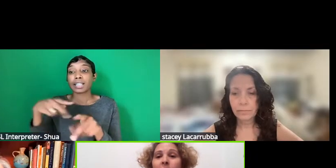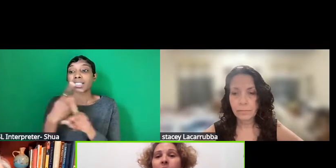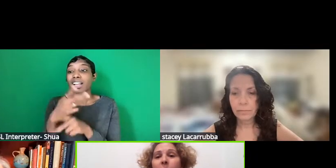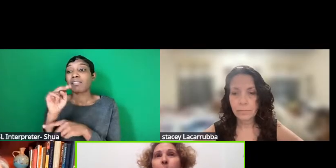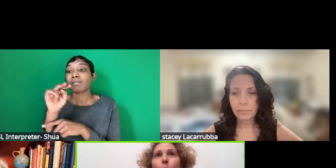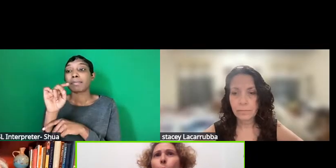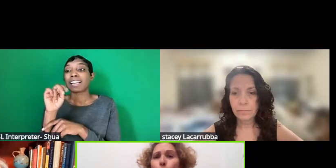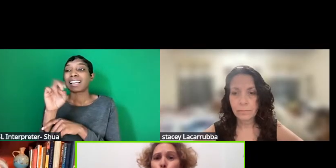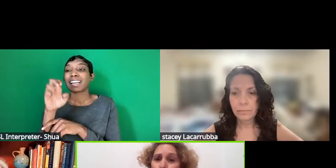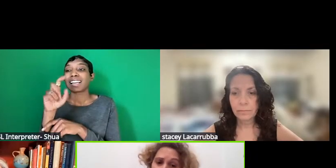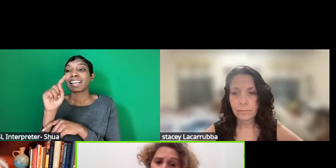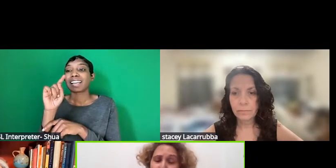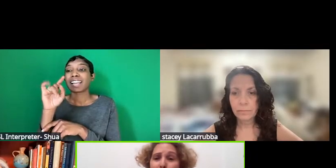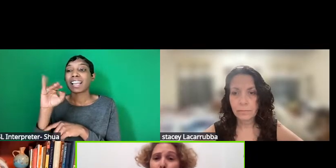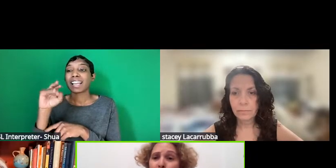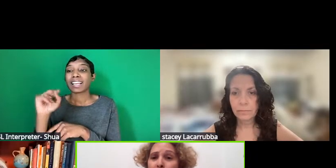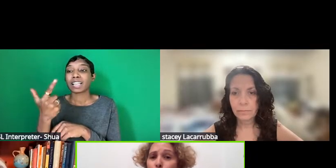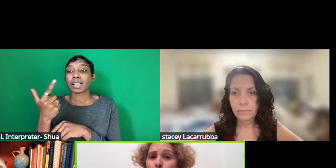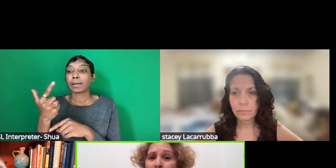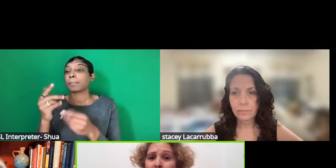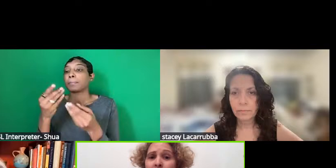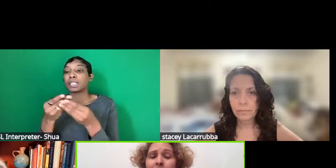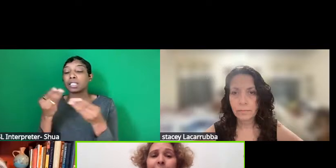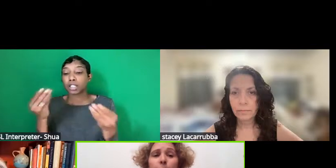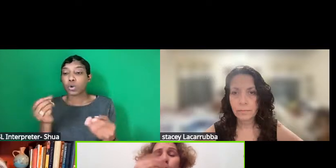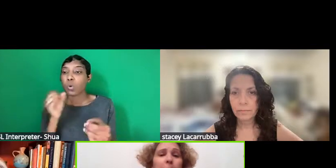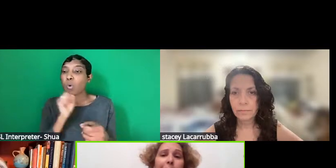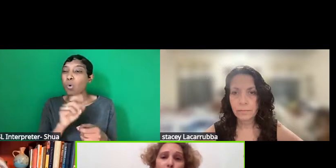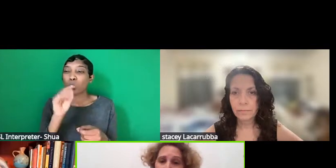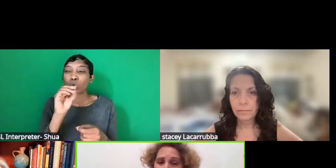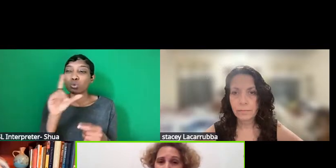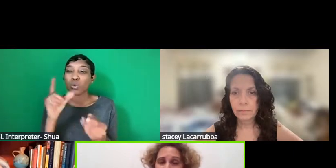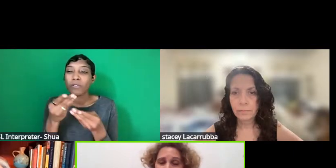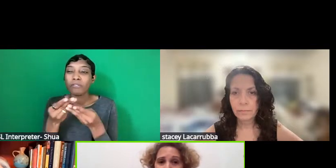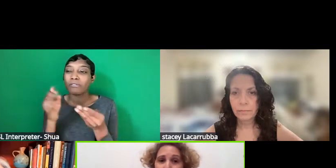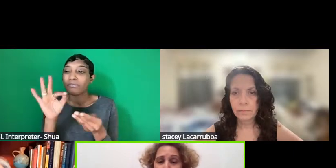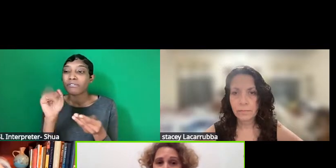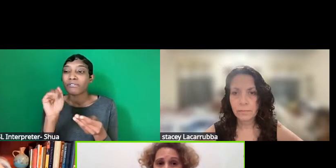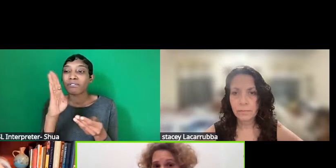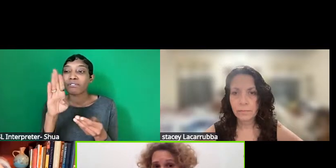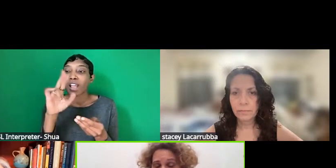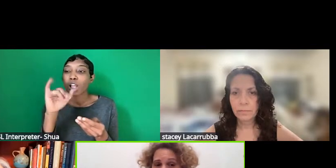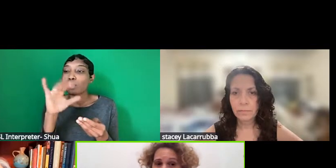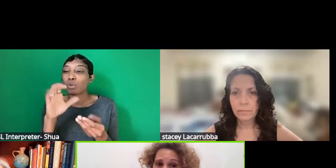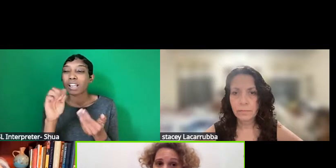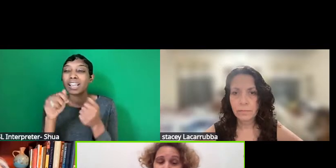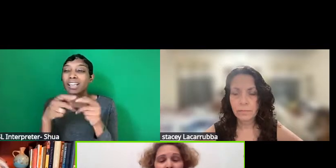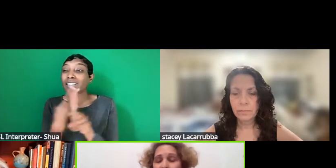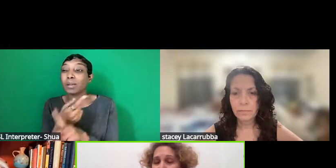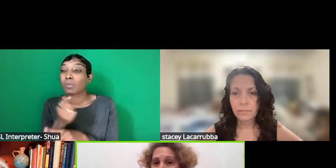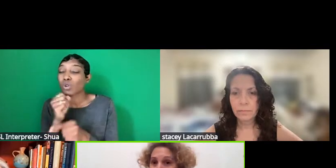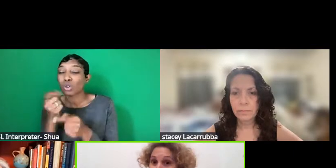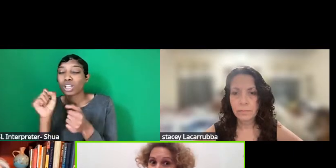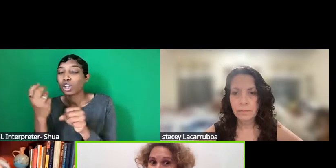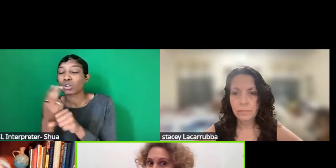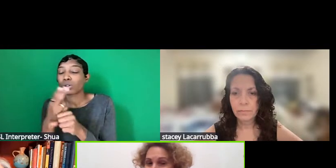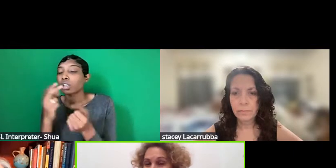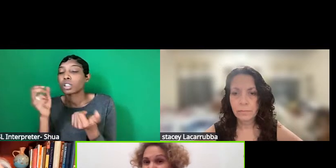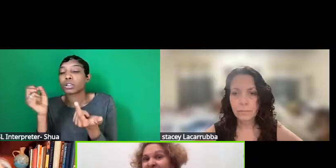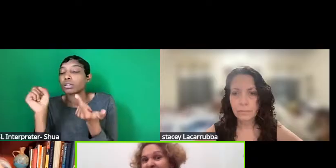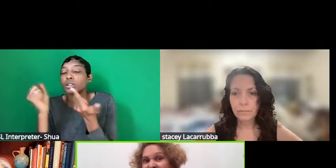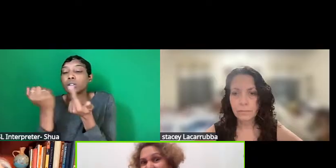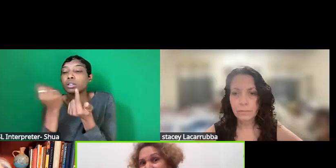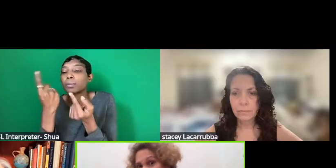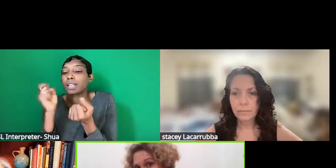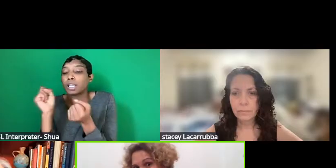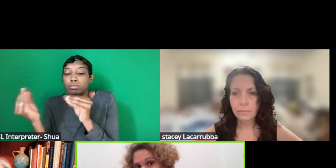material, old tulle fabric, if you have it. Sometimes slips have that kind of tulle fabric. You can use, if it's a slip, nobody will see it. You can